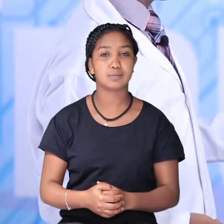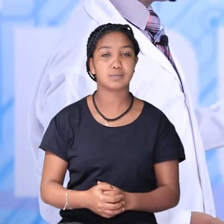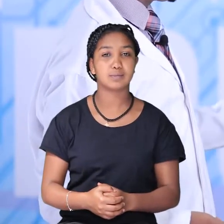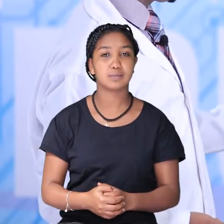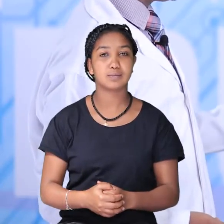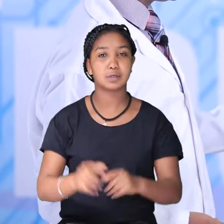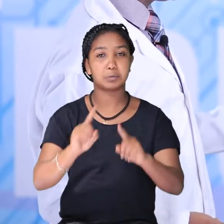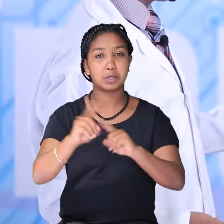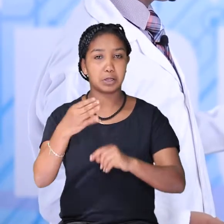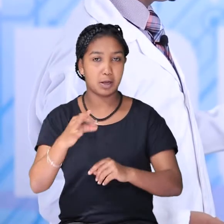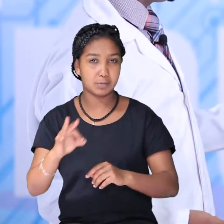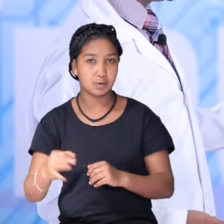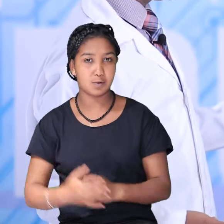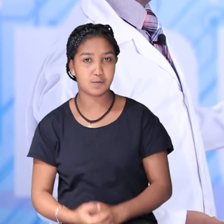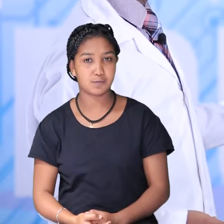a special type of